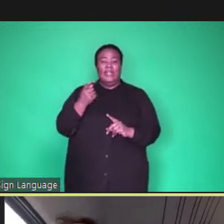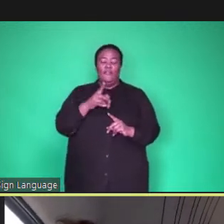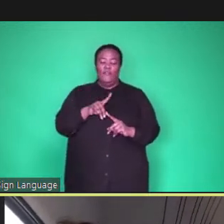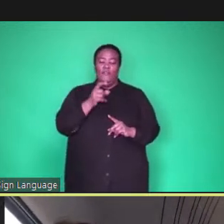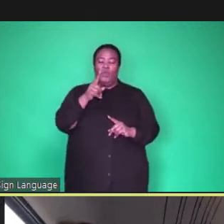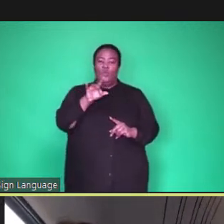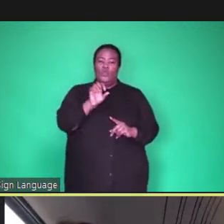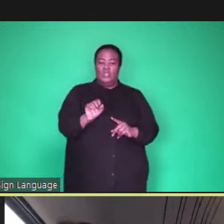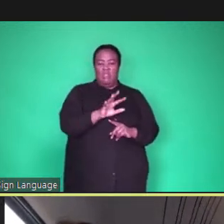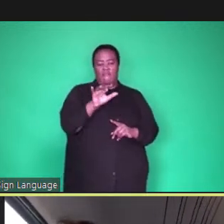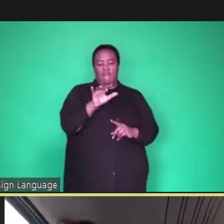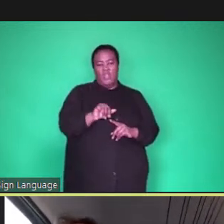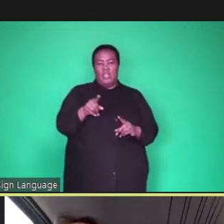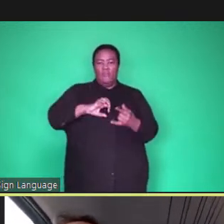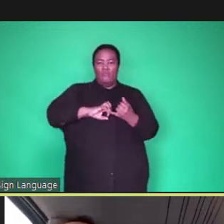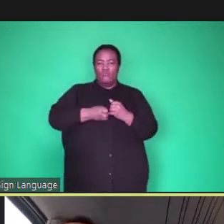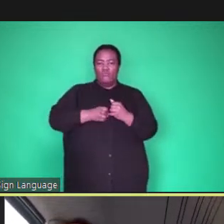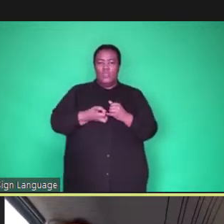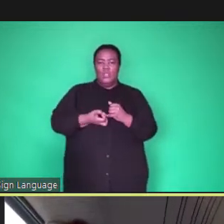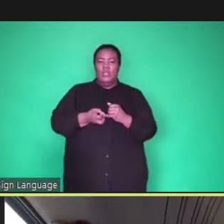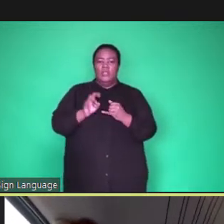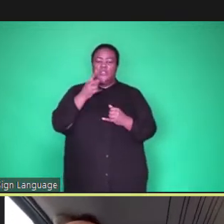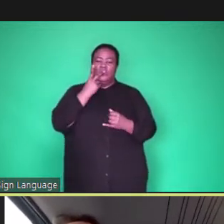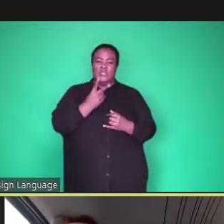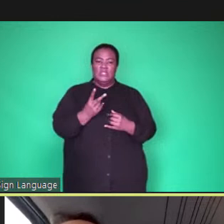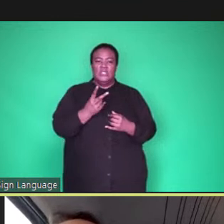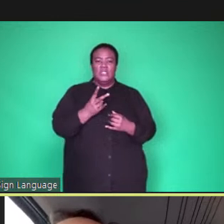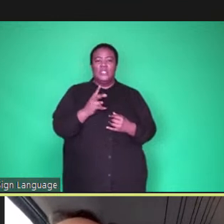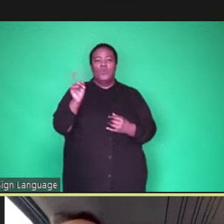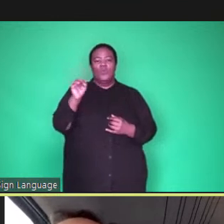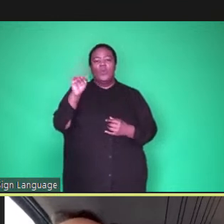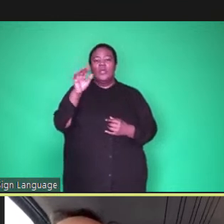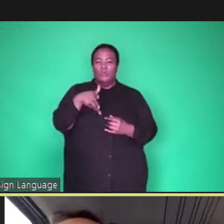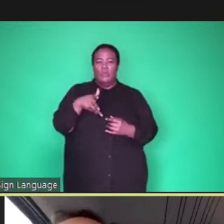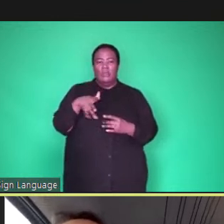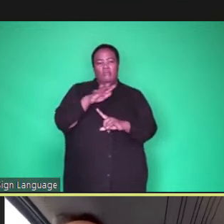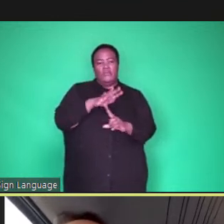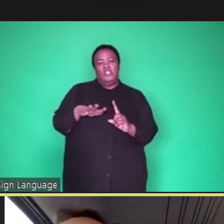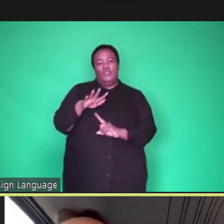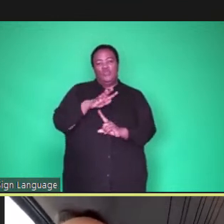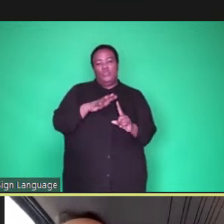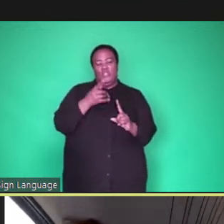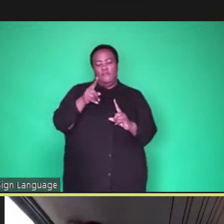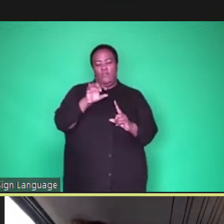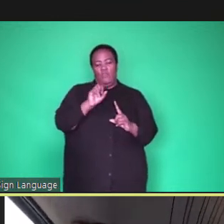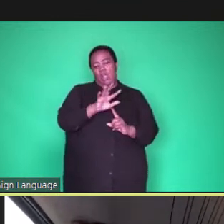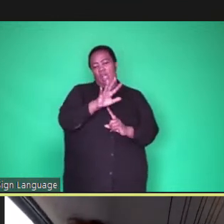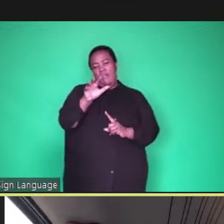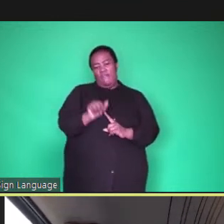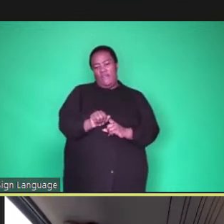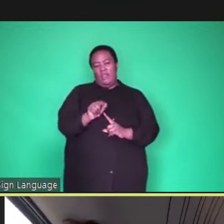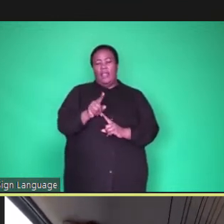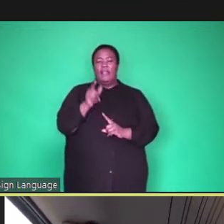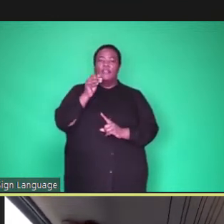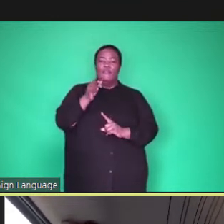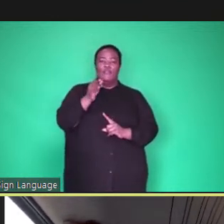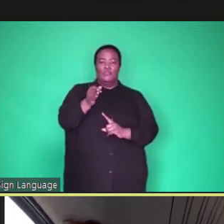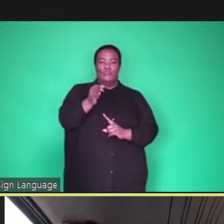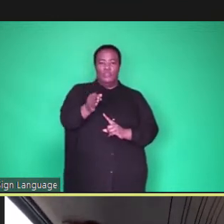an attempt to see what would be the situation for Africa in the future, and